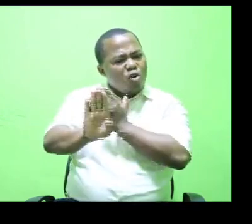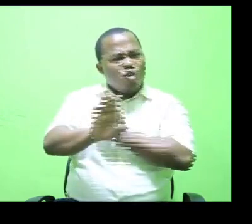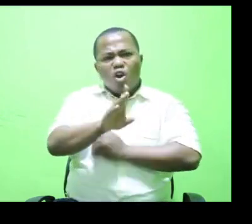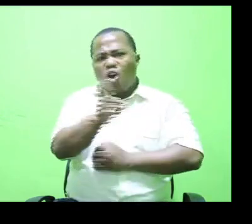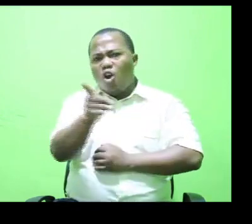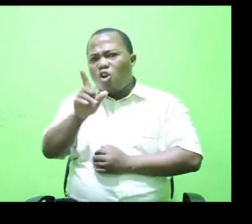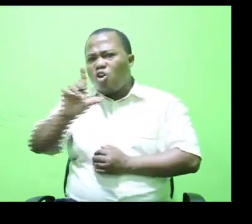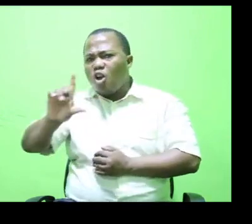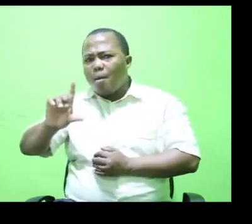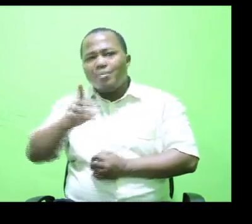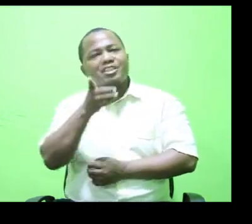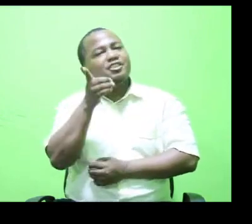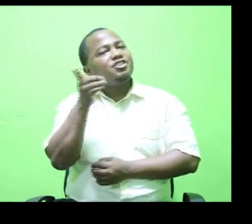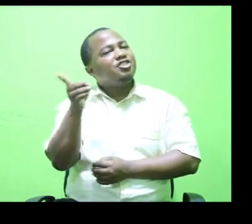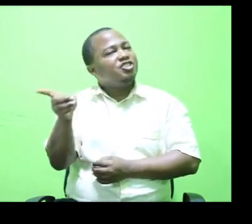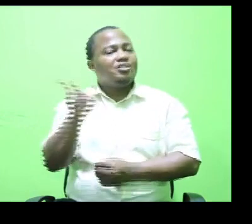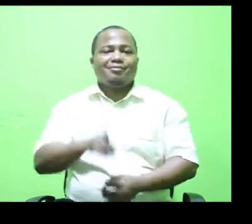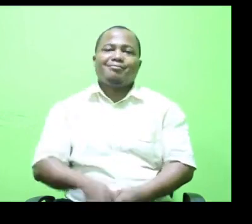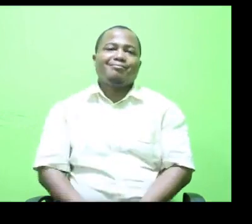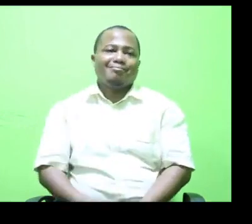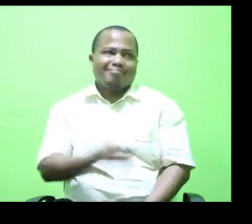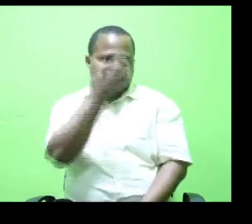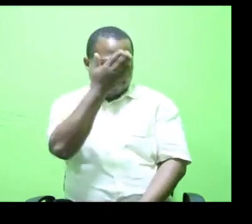immunoglobulin G.